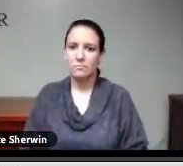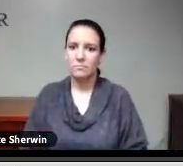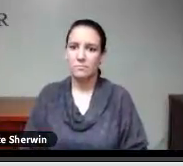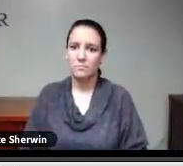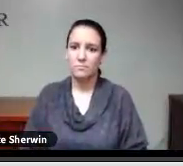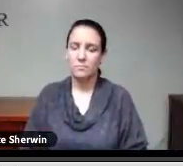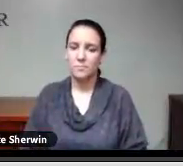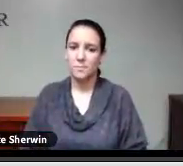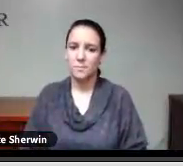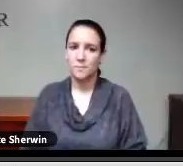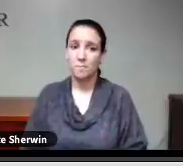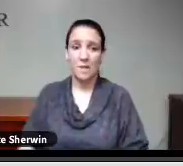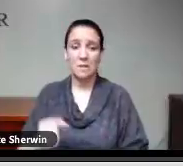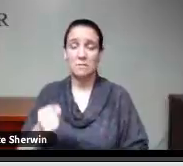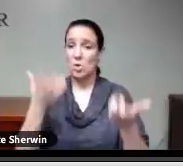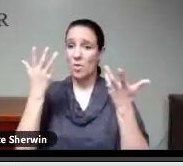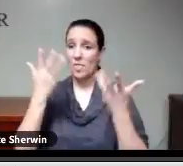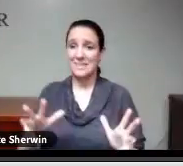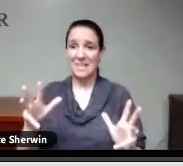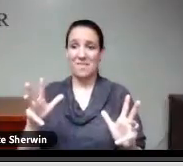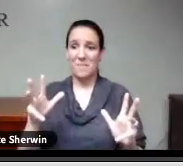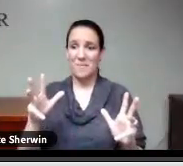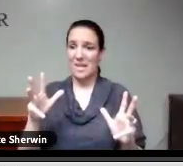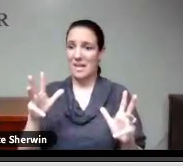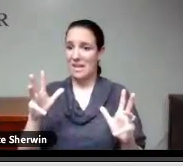So that's it for me, and we are at the